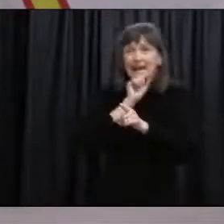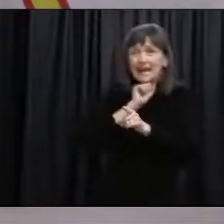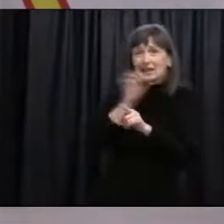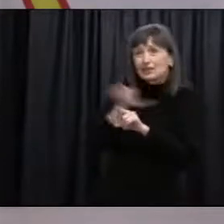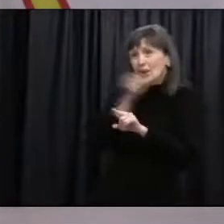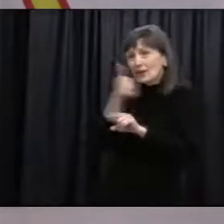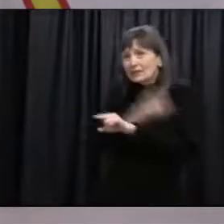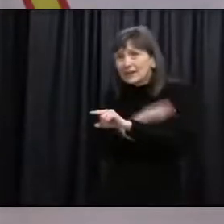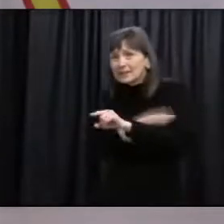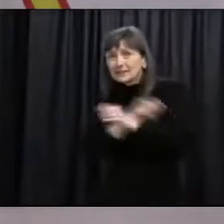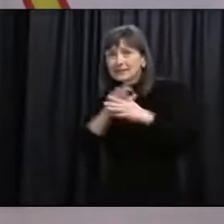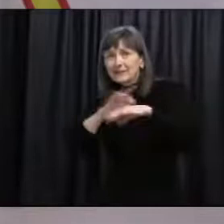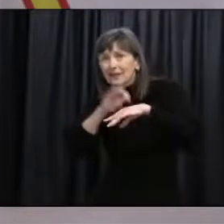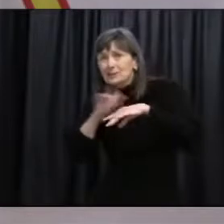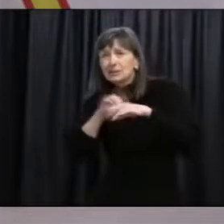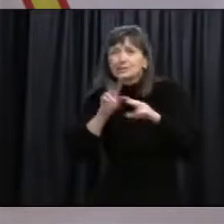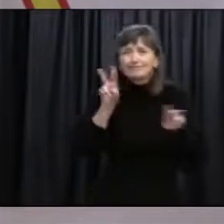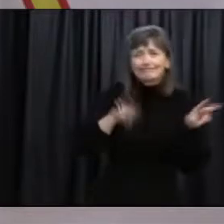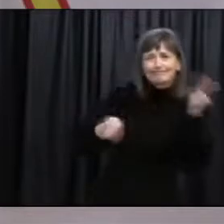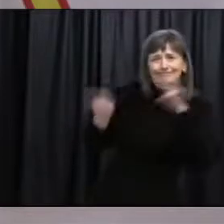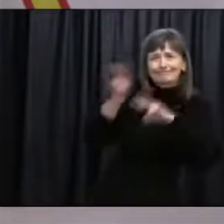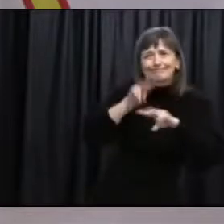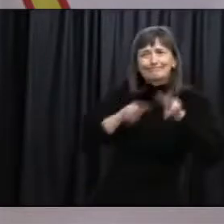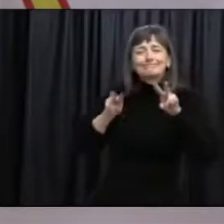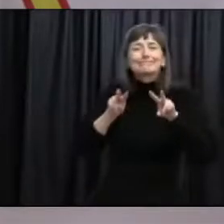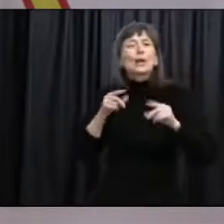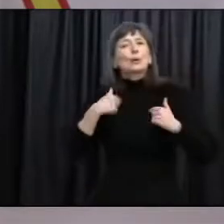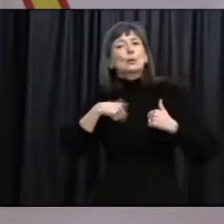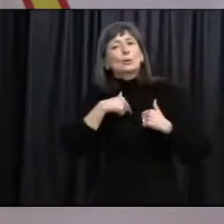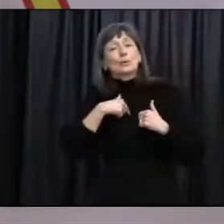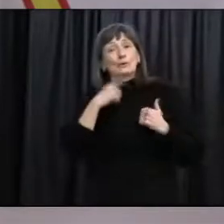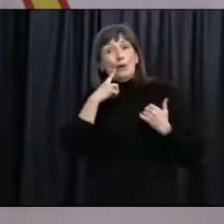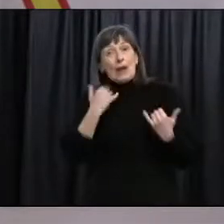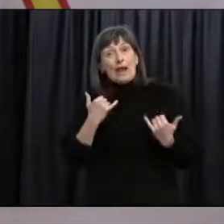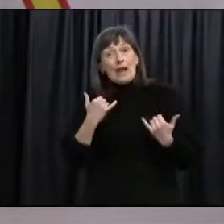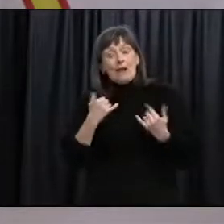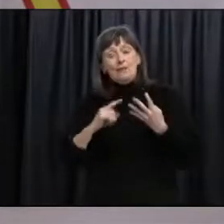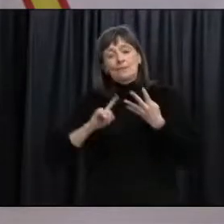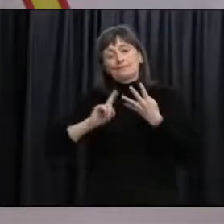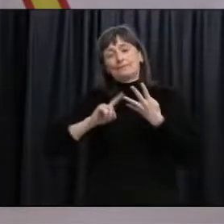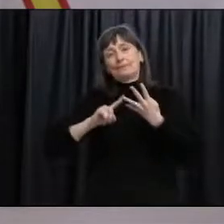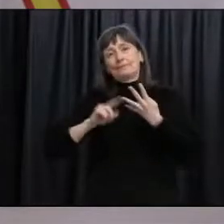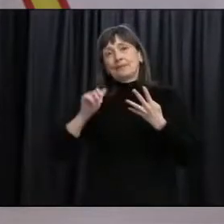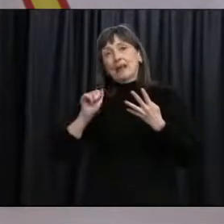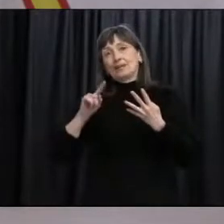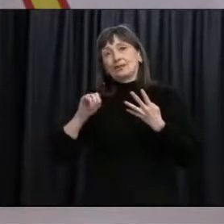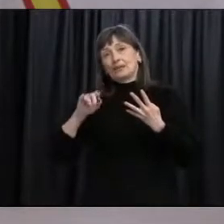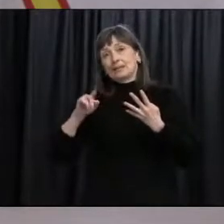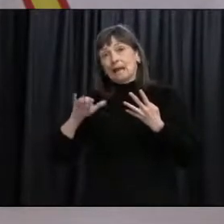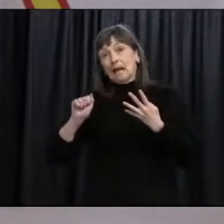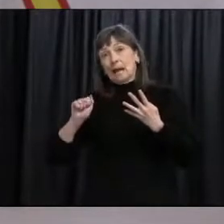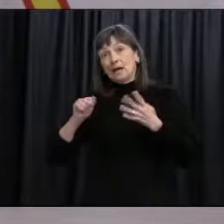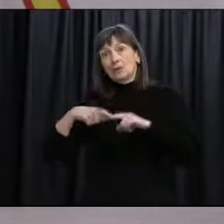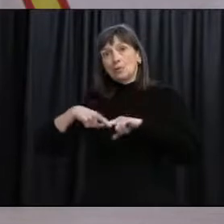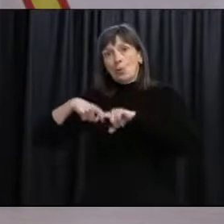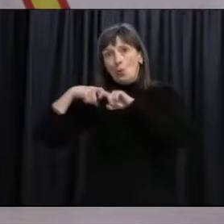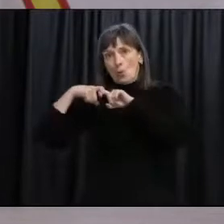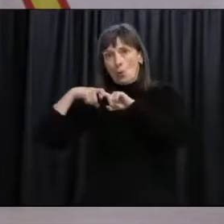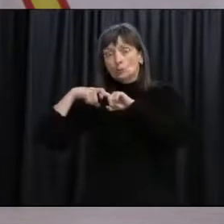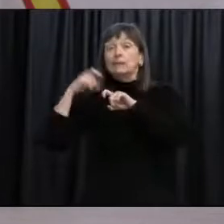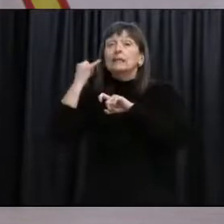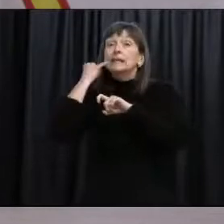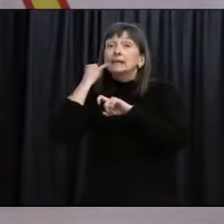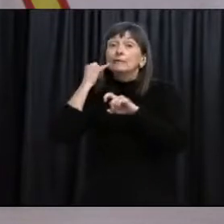other vaccines, at this time we are pausing the provision of AstraZeneca vaccine to adults under 55 years of